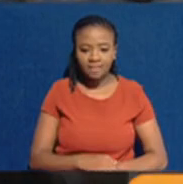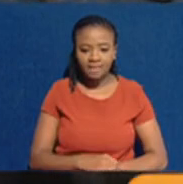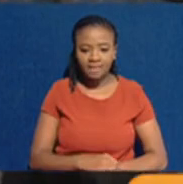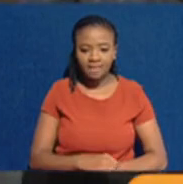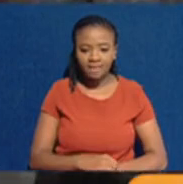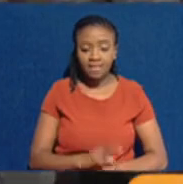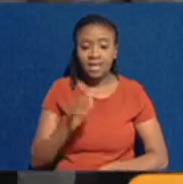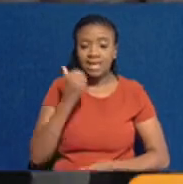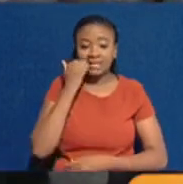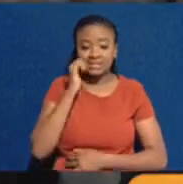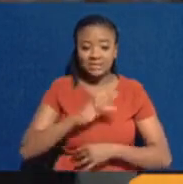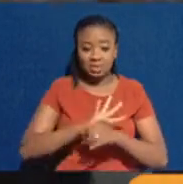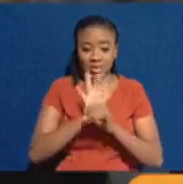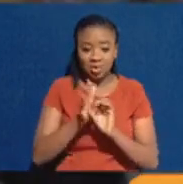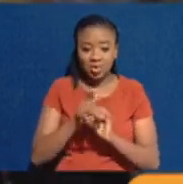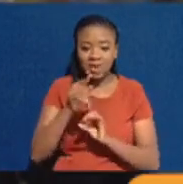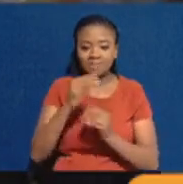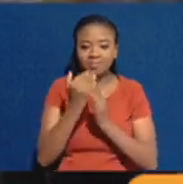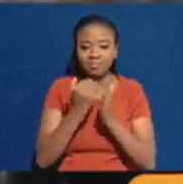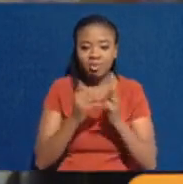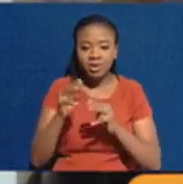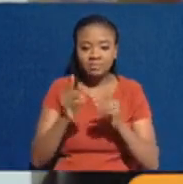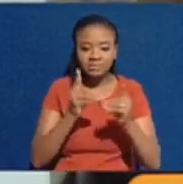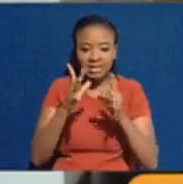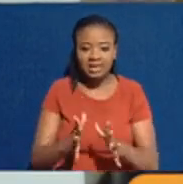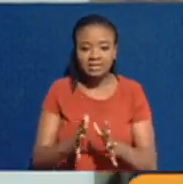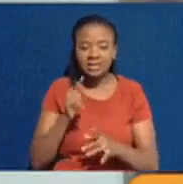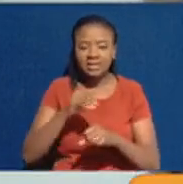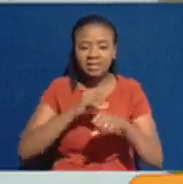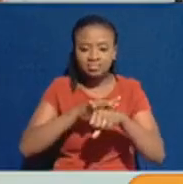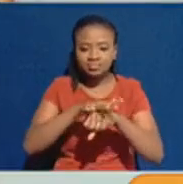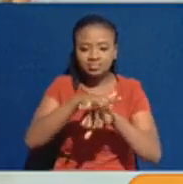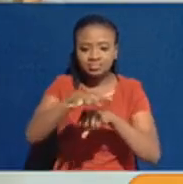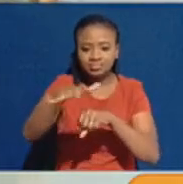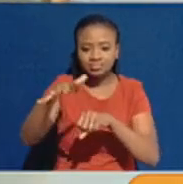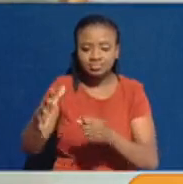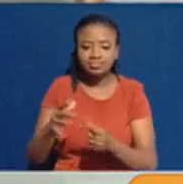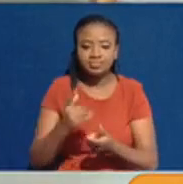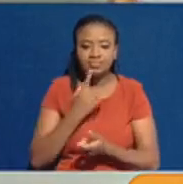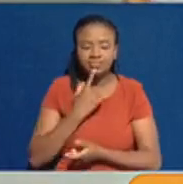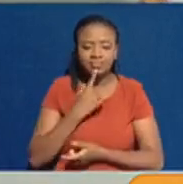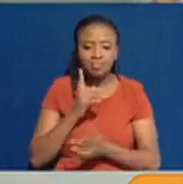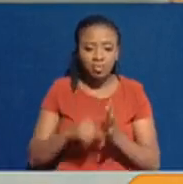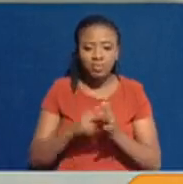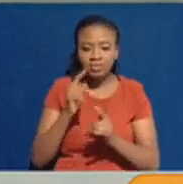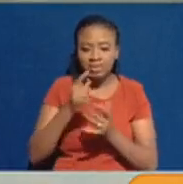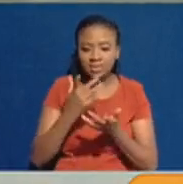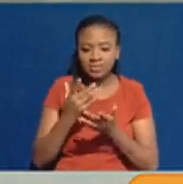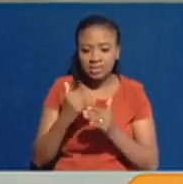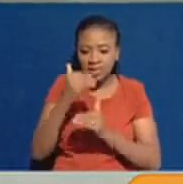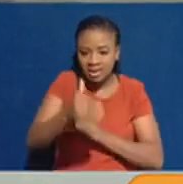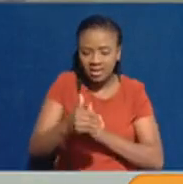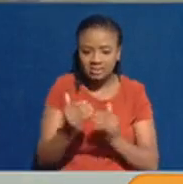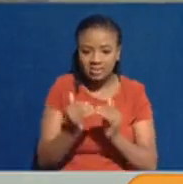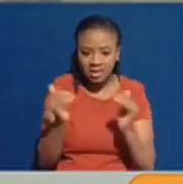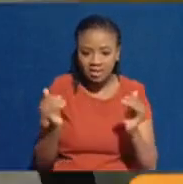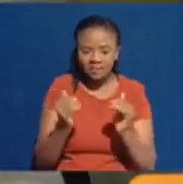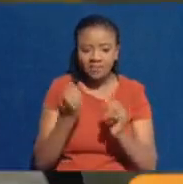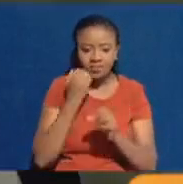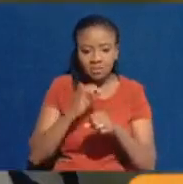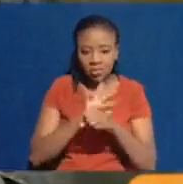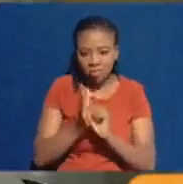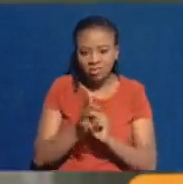The COVID-19 Programs Director for the Lake Region Economic Bloc's modeling of this next phase of the pandemic paints a somewhat